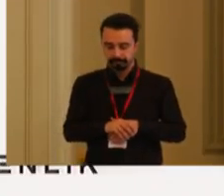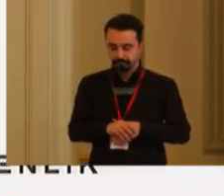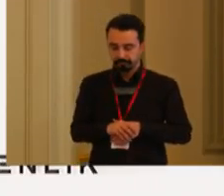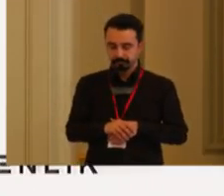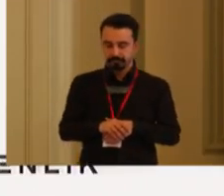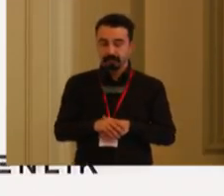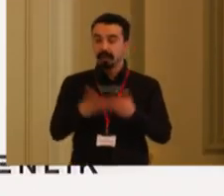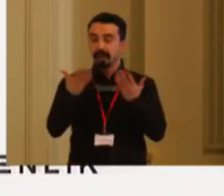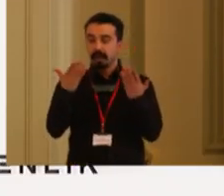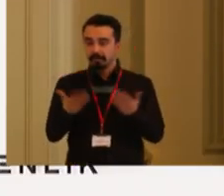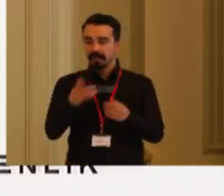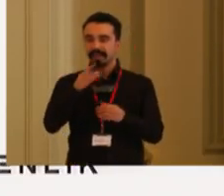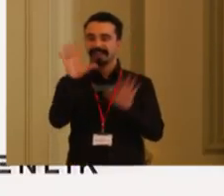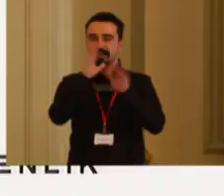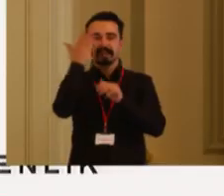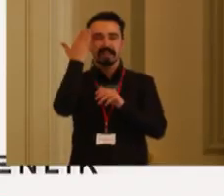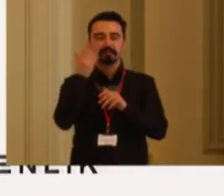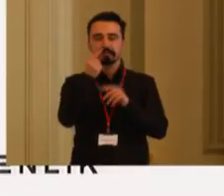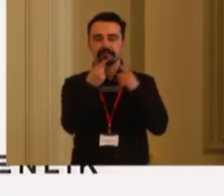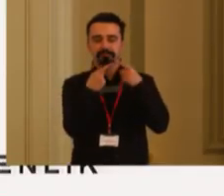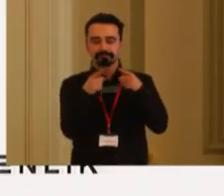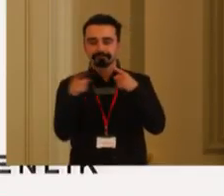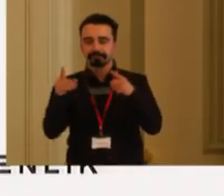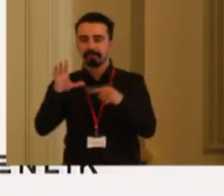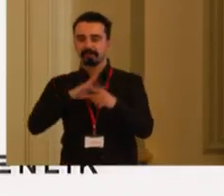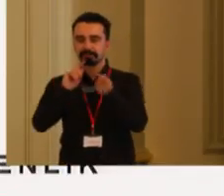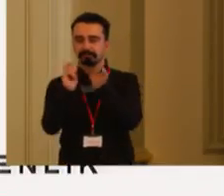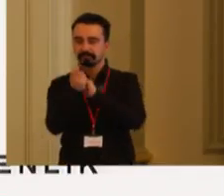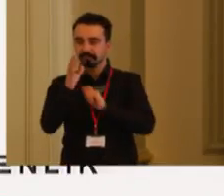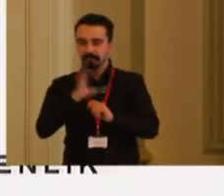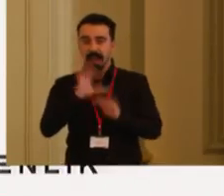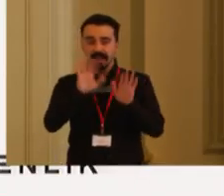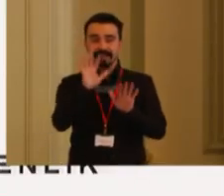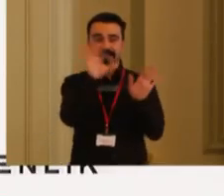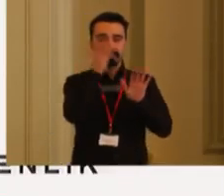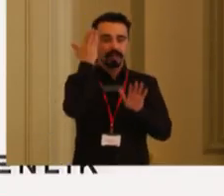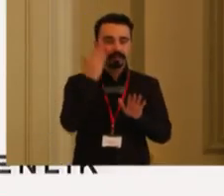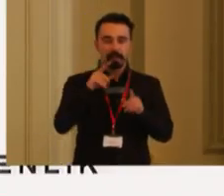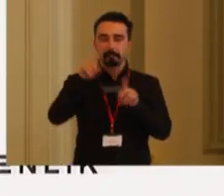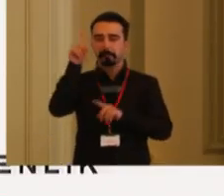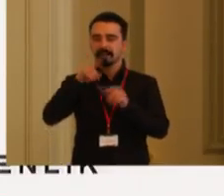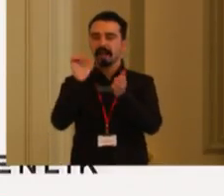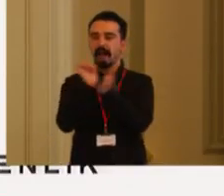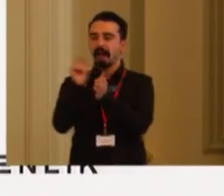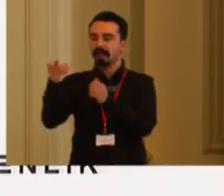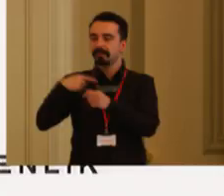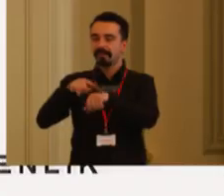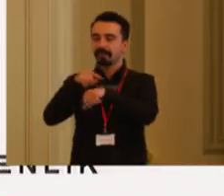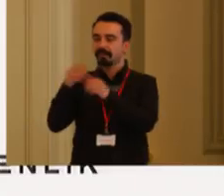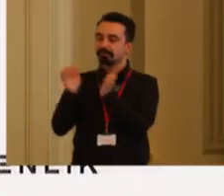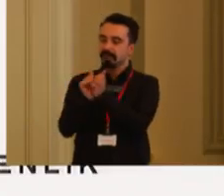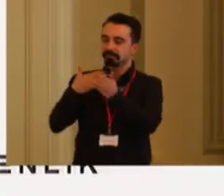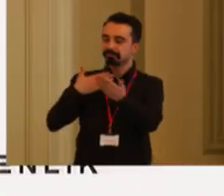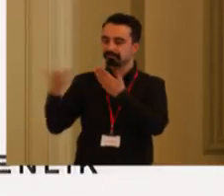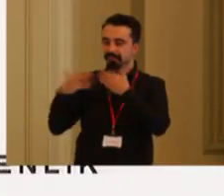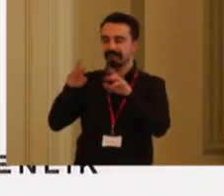television. Only 10% of them said that they don't watch TV at all. There is another transformation. Watching TV